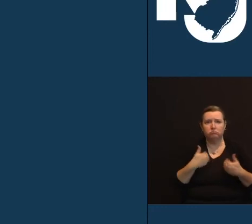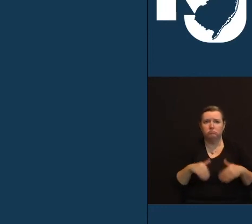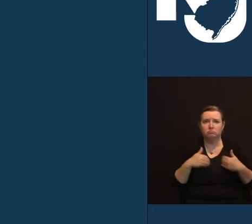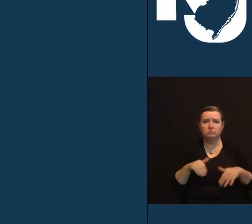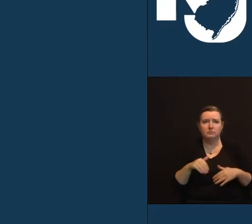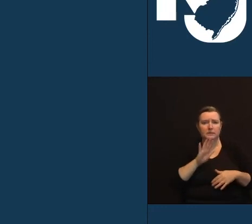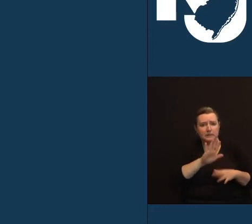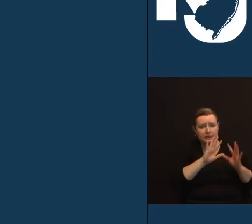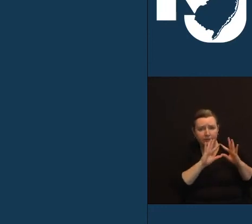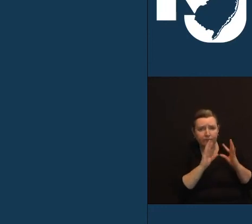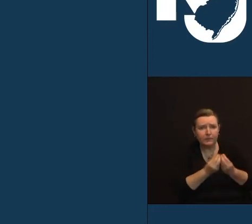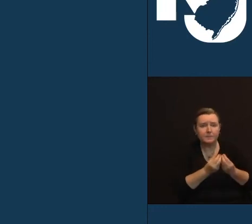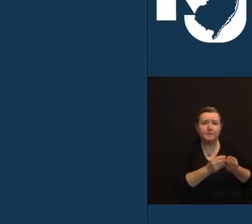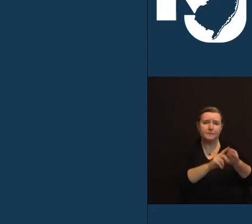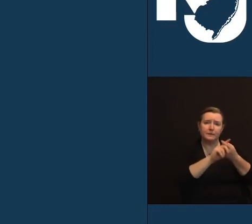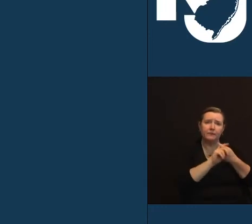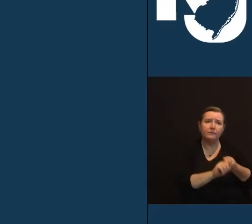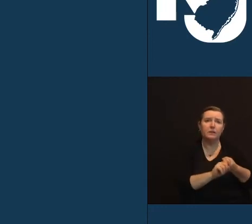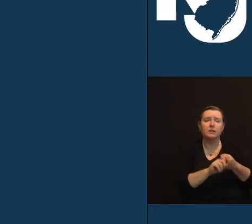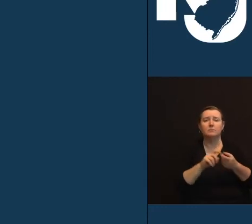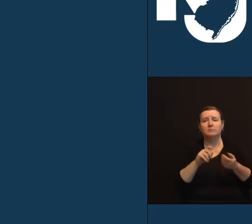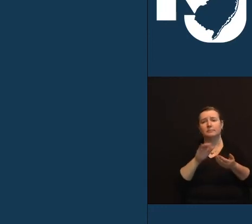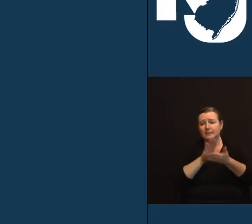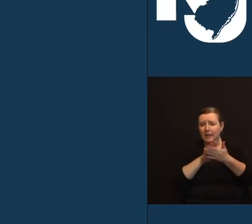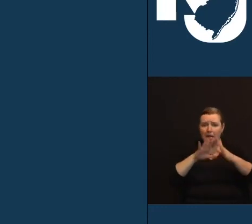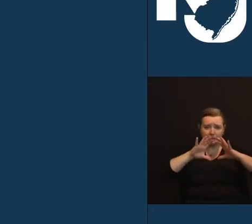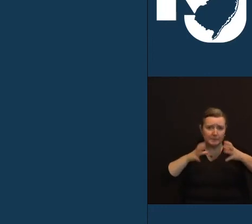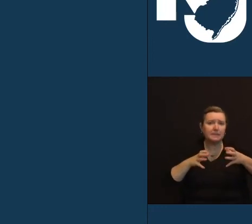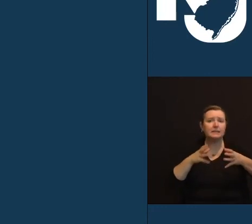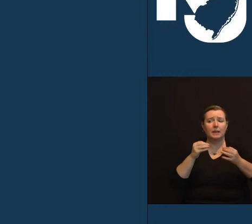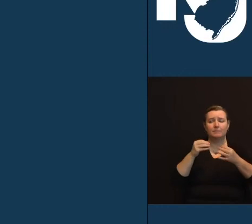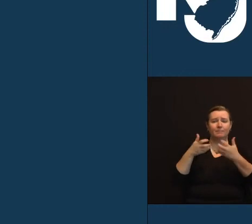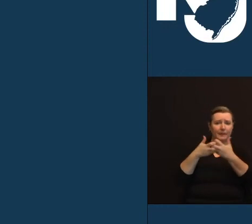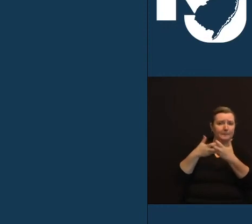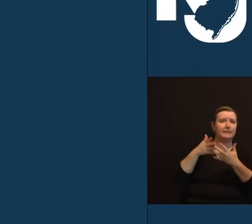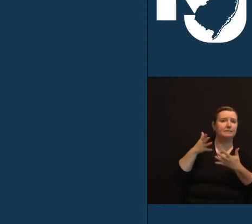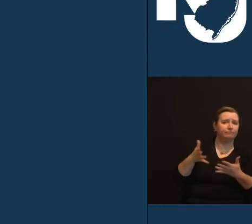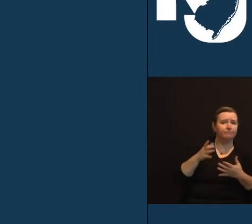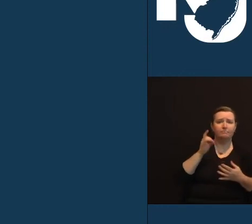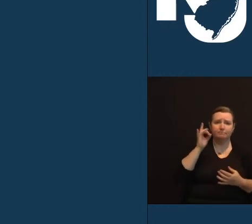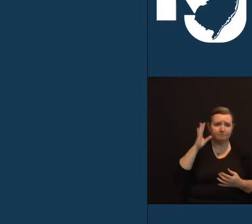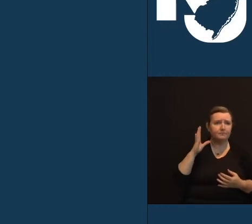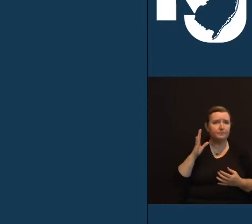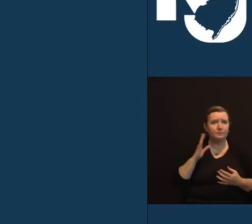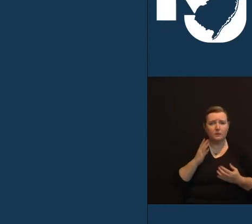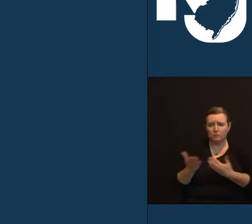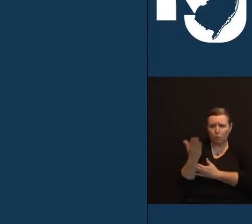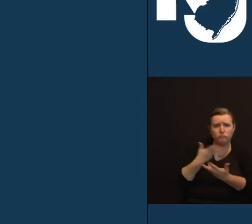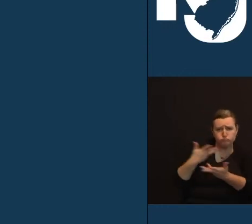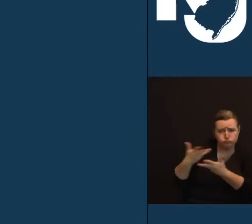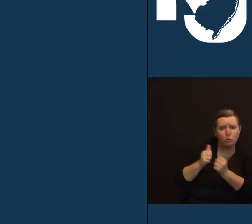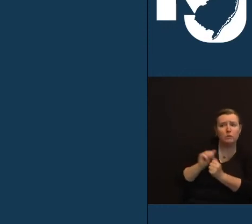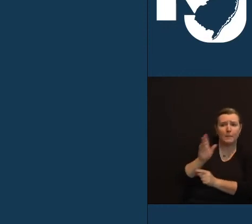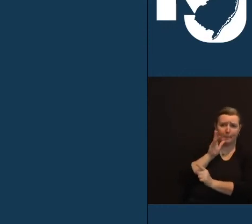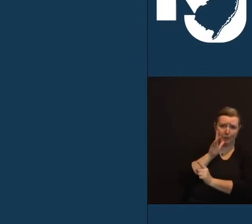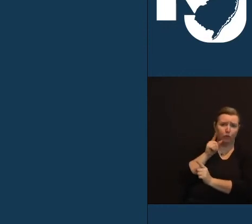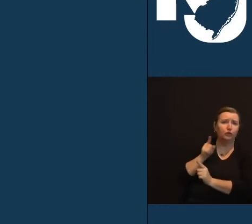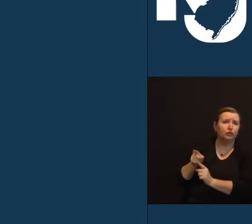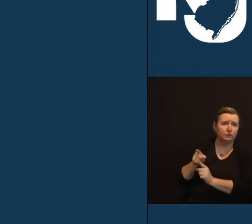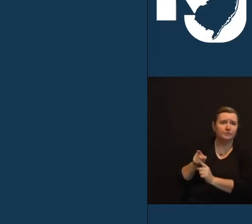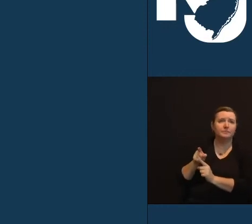and friends and his academy classmates. I spoke with his mom, Denise, this morning. I reached out and left a message for his dad, Don. You can